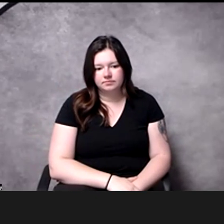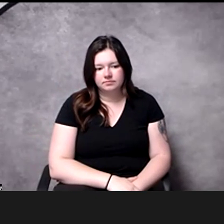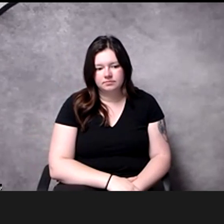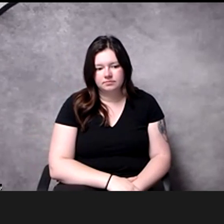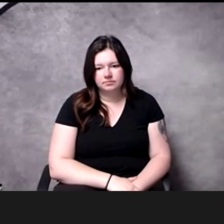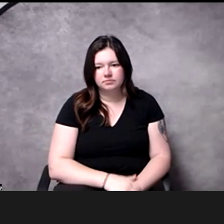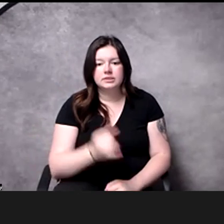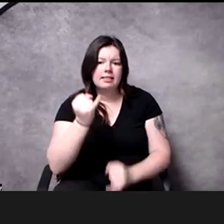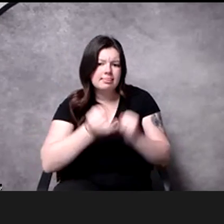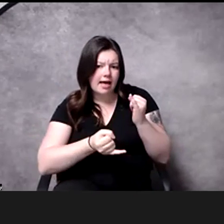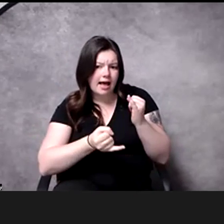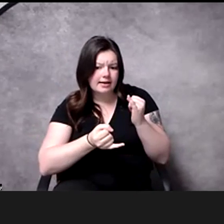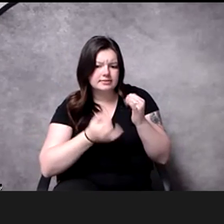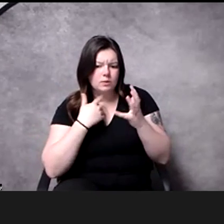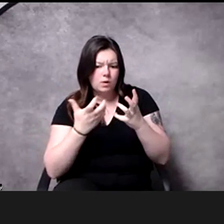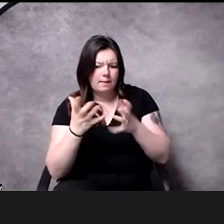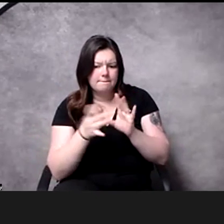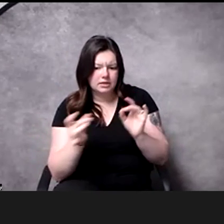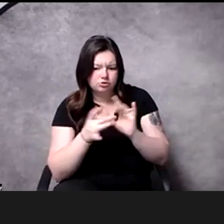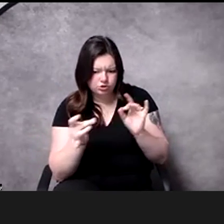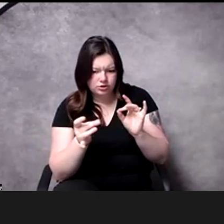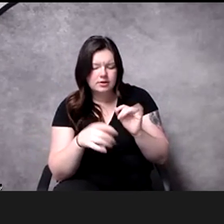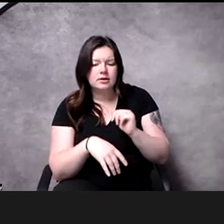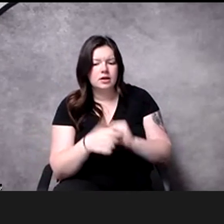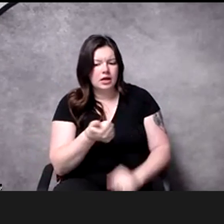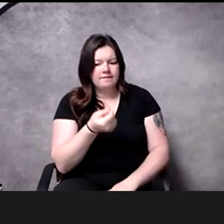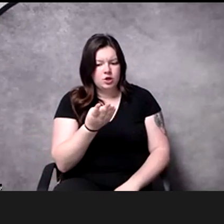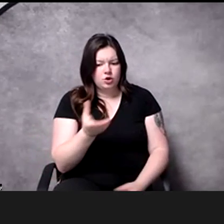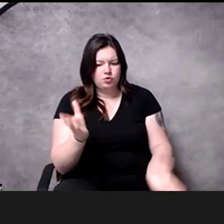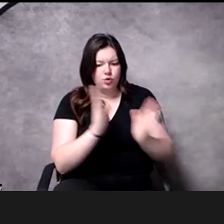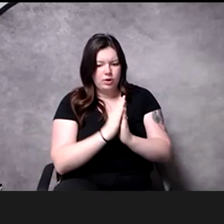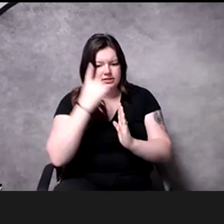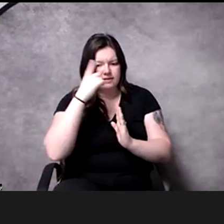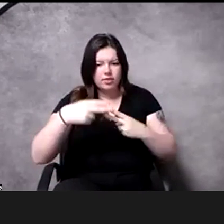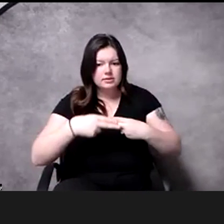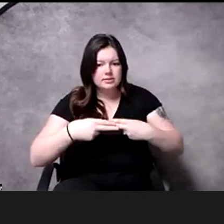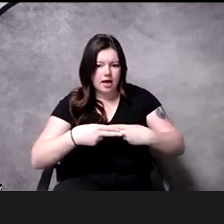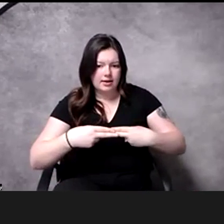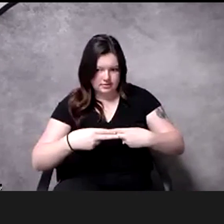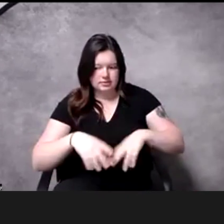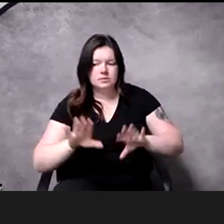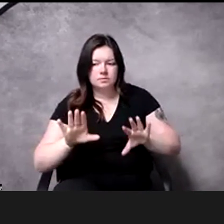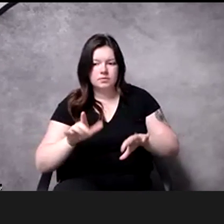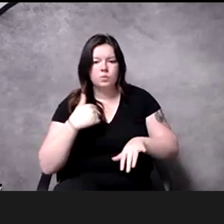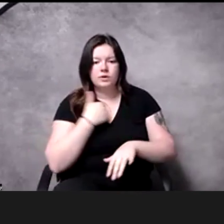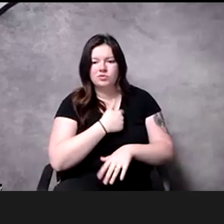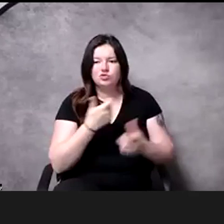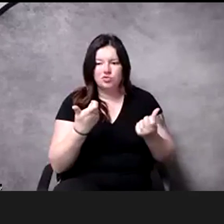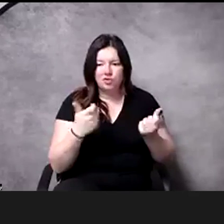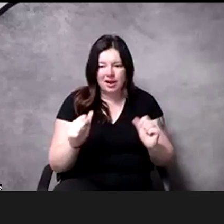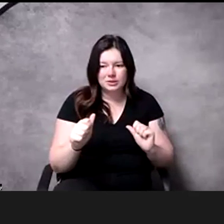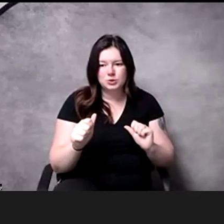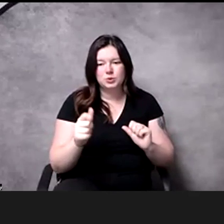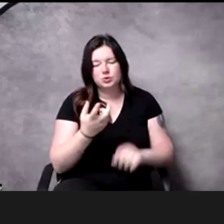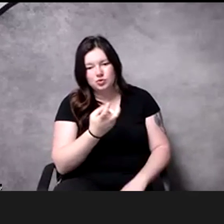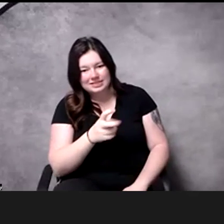Last thing I'll mention, there are a couple of requests for the slides. We're trying to move to getting folks to use